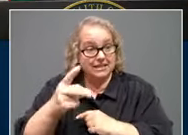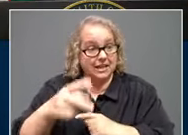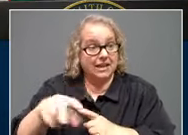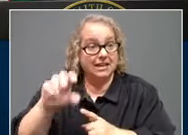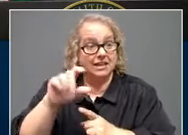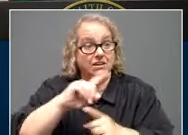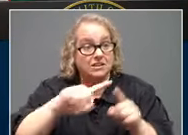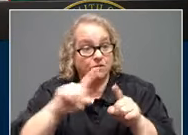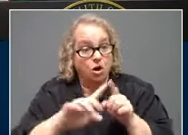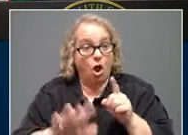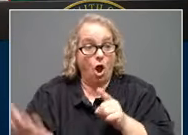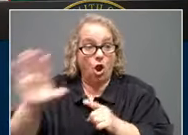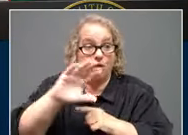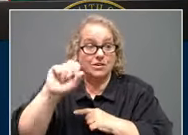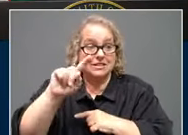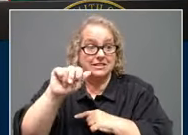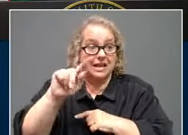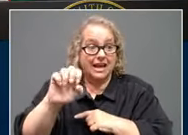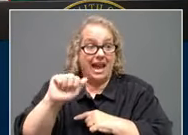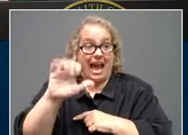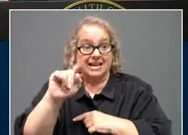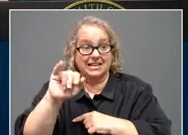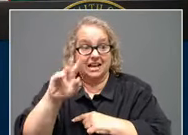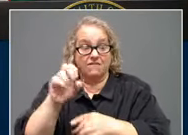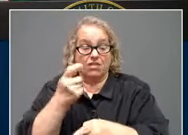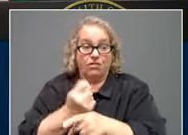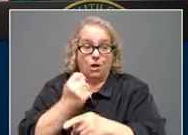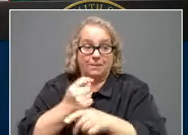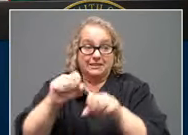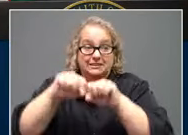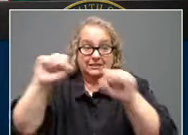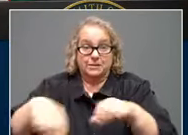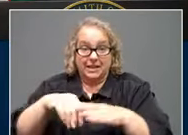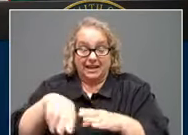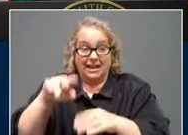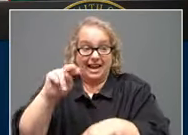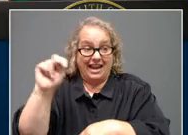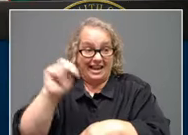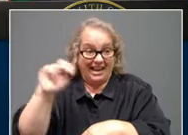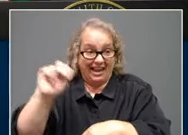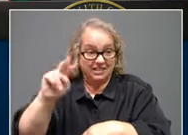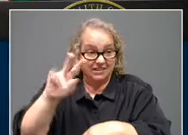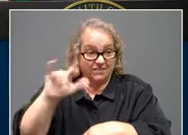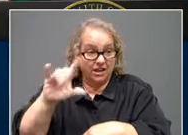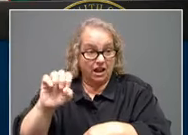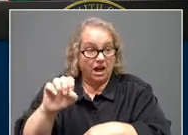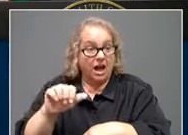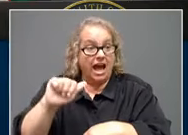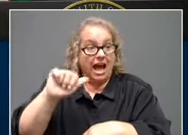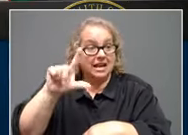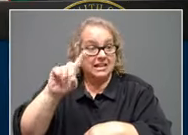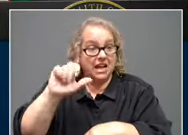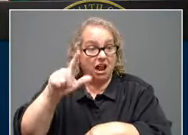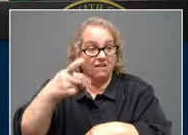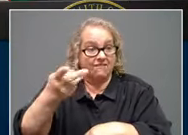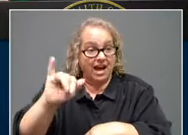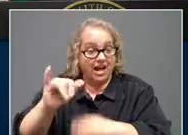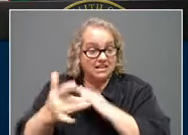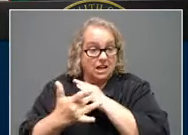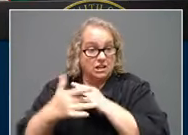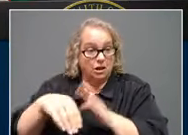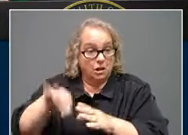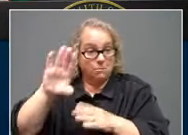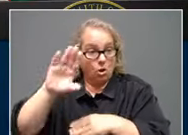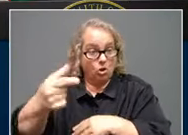the state. They are Active Therapy Systems in Nicholasville, Adelphi Technology in Bowling Green,